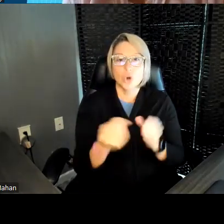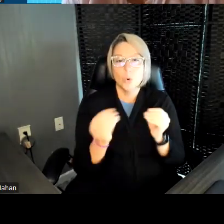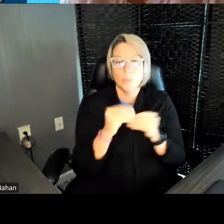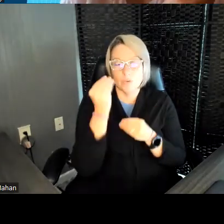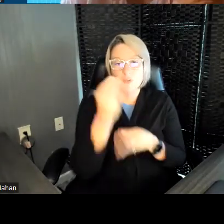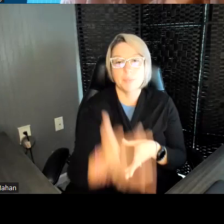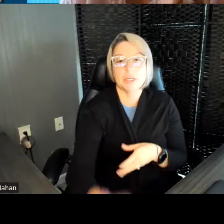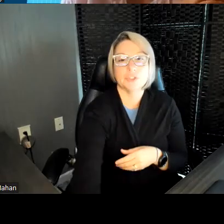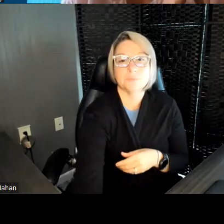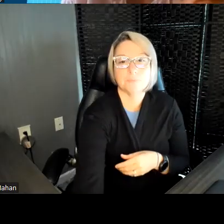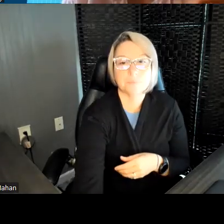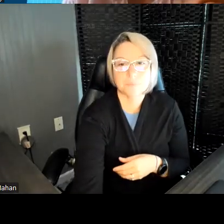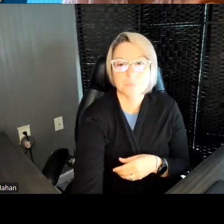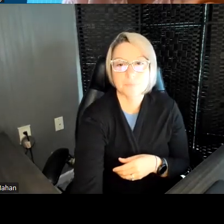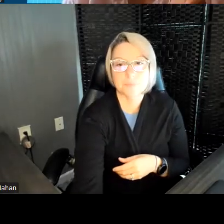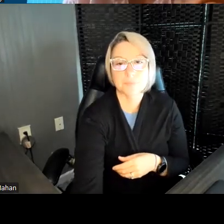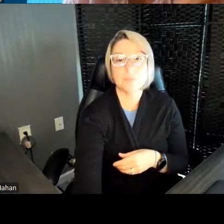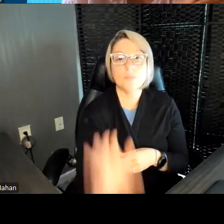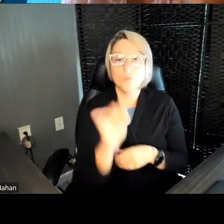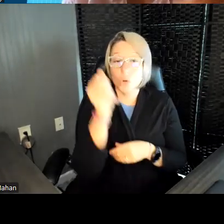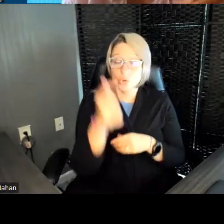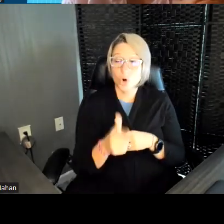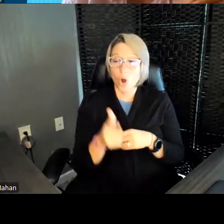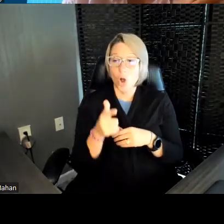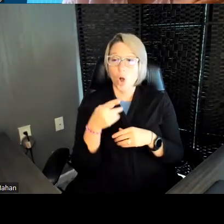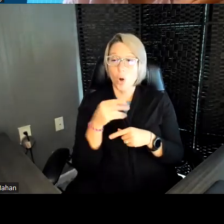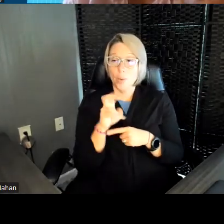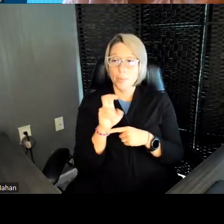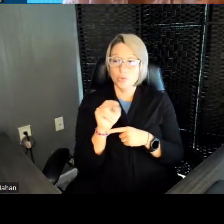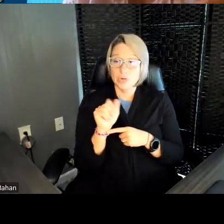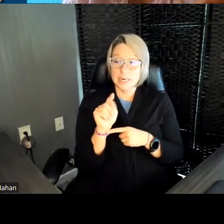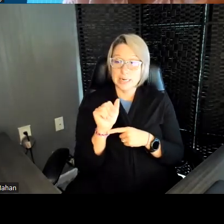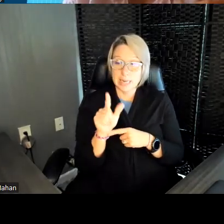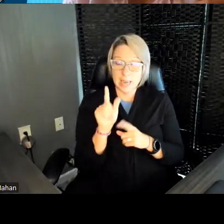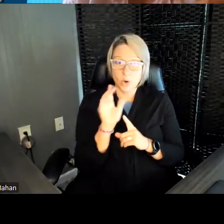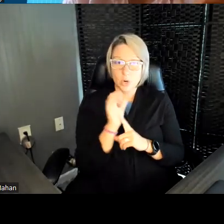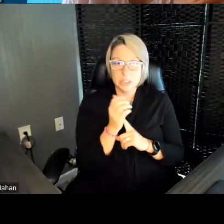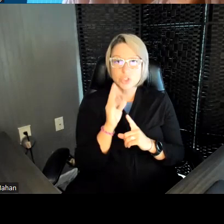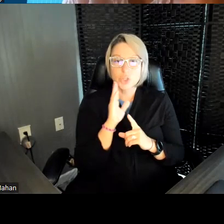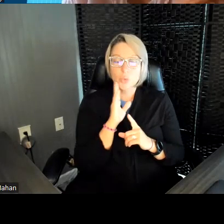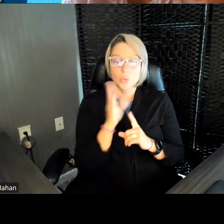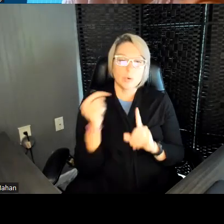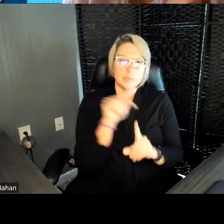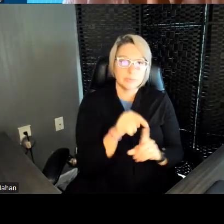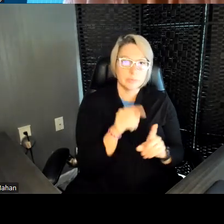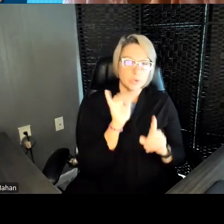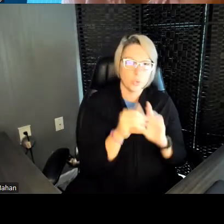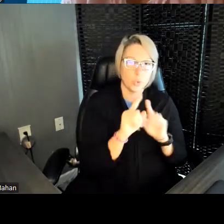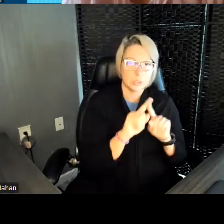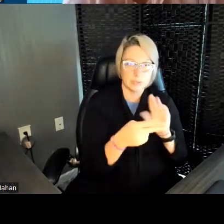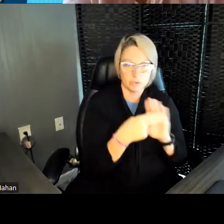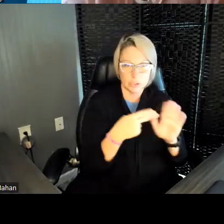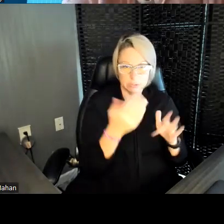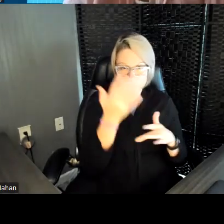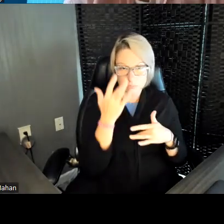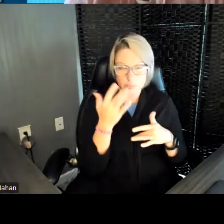information. So those are all prenatal conditions. We'll come back to some of the etiologies in a second. So now what my blue